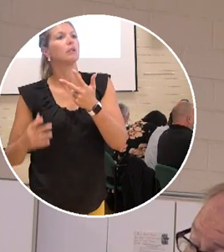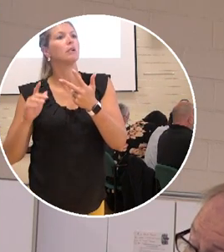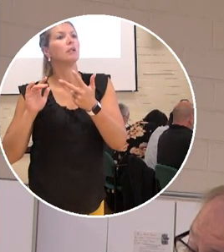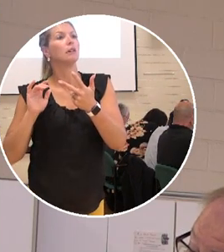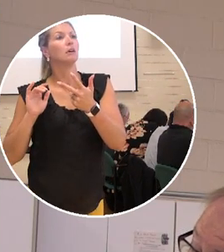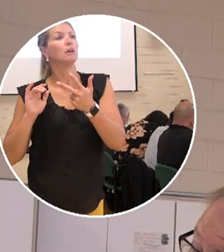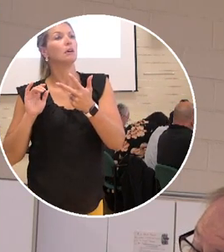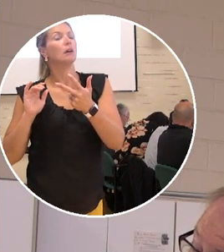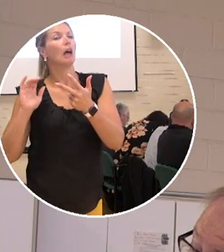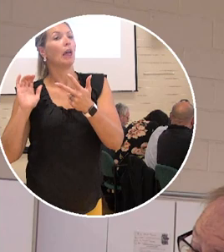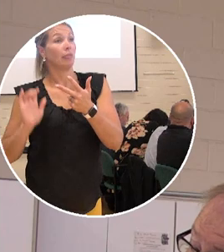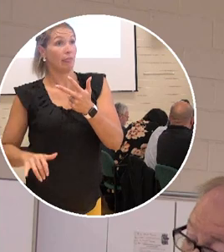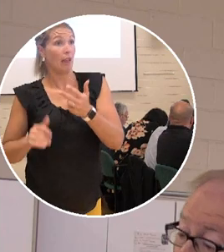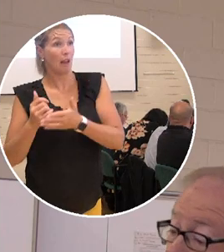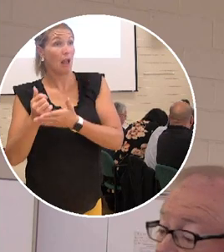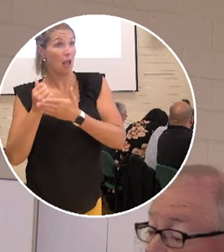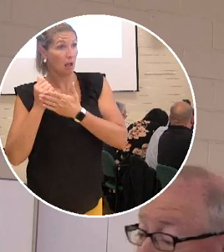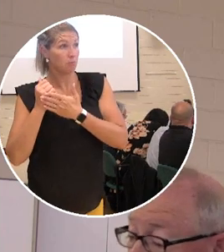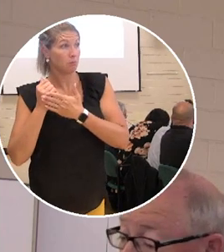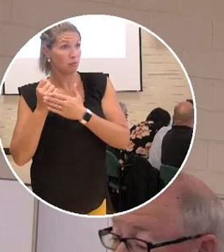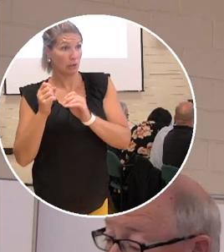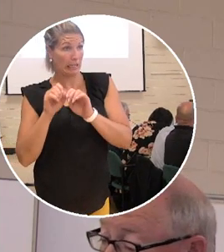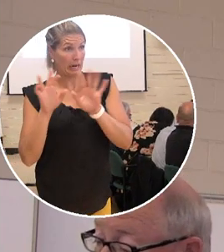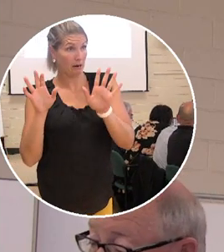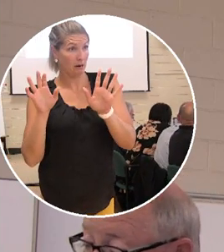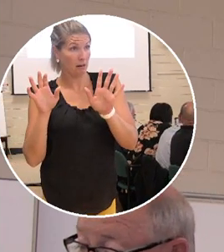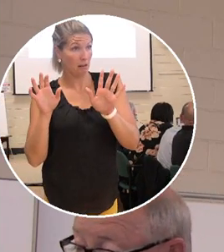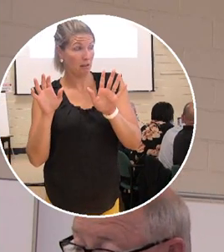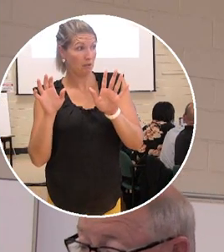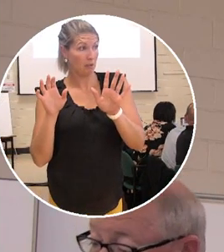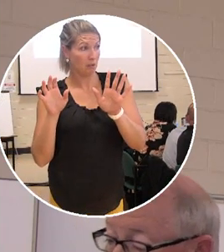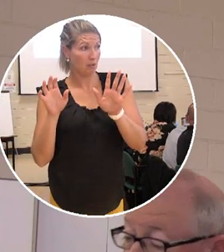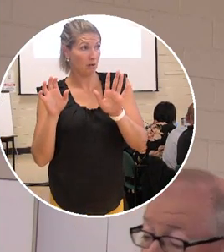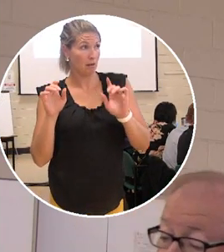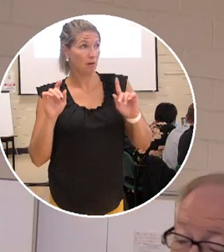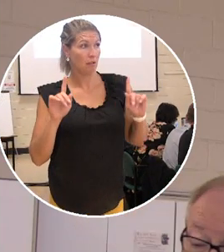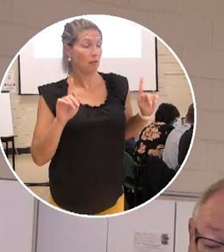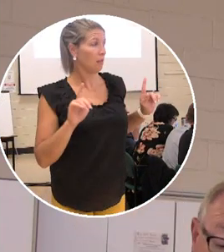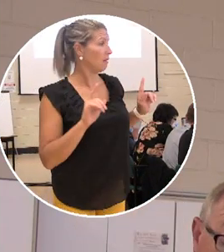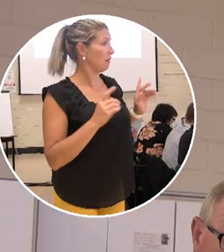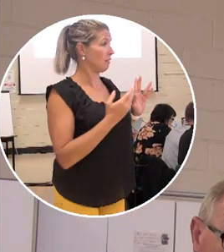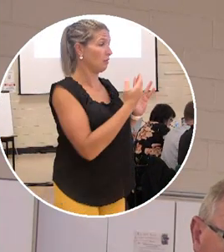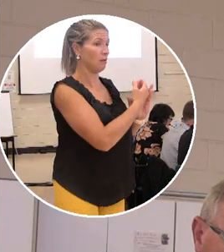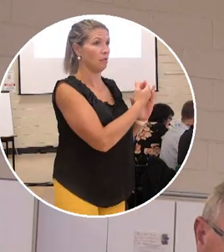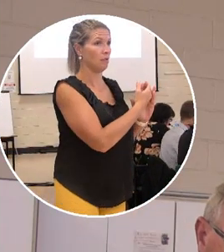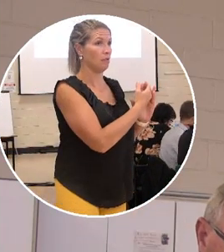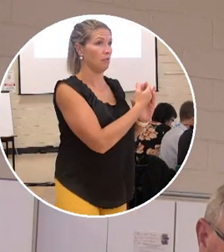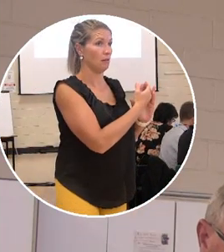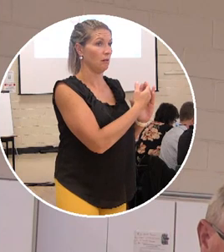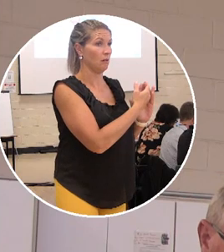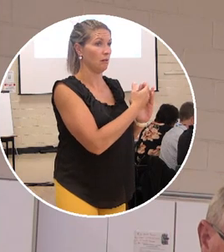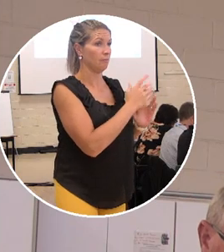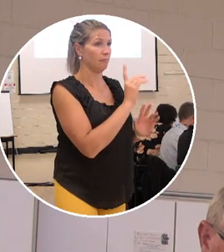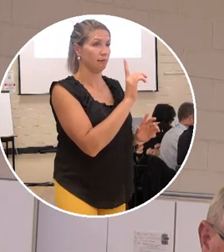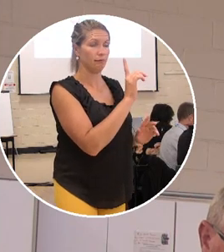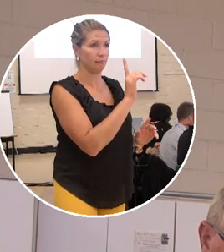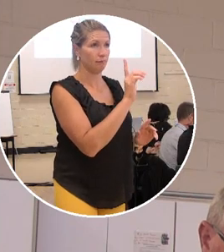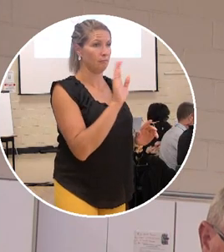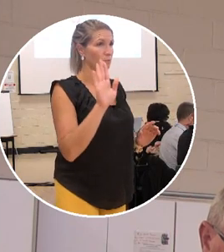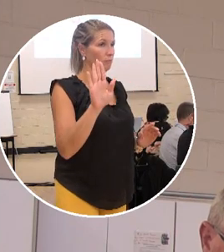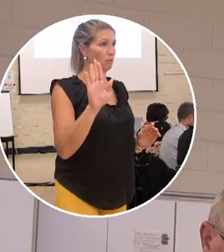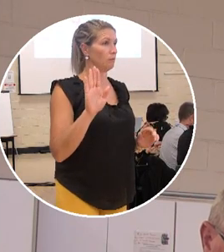that the if the trust, I'm out of order. I'm out of